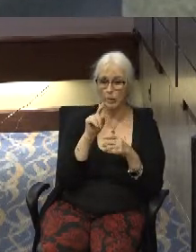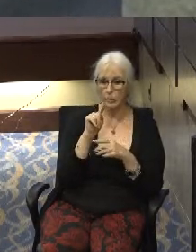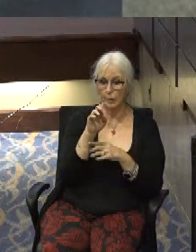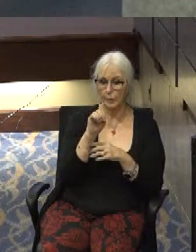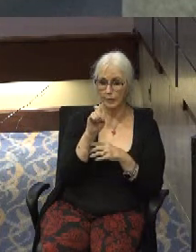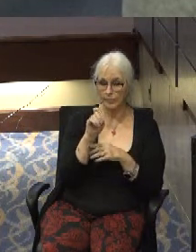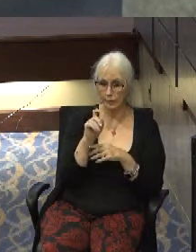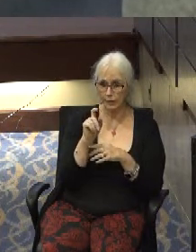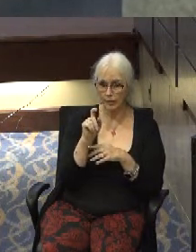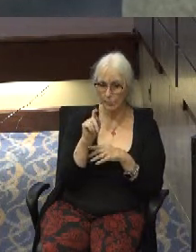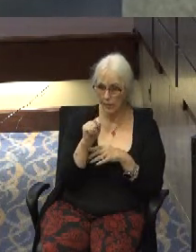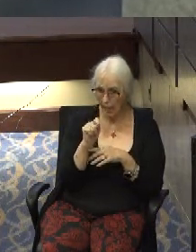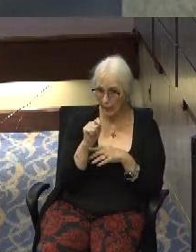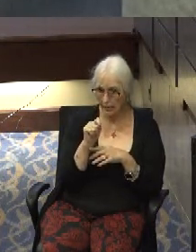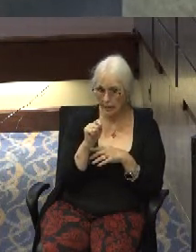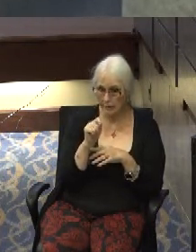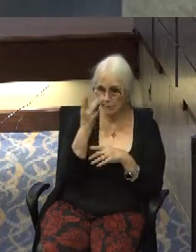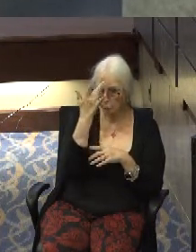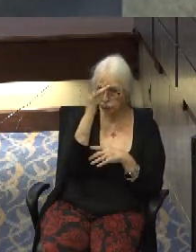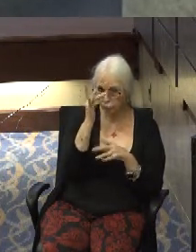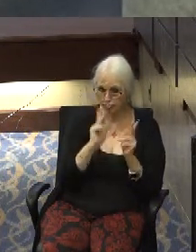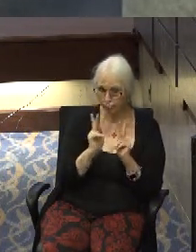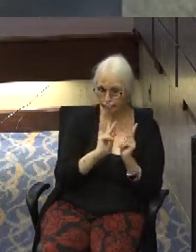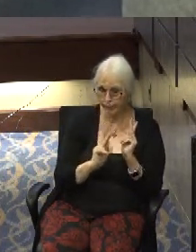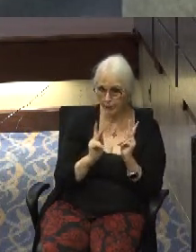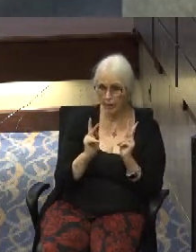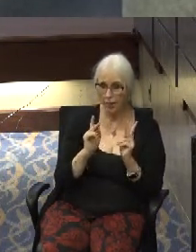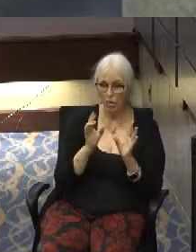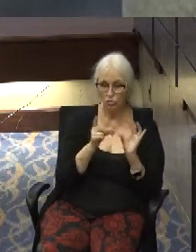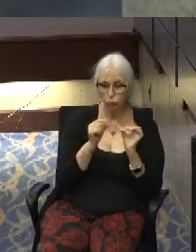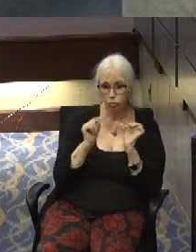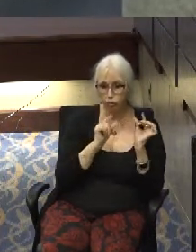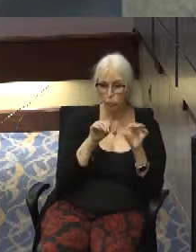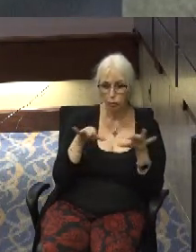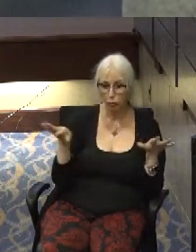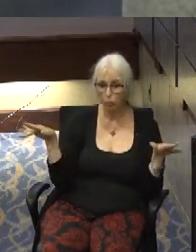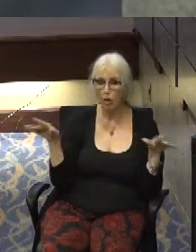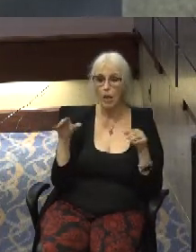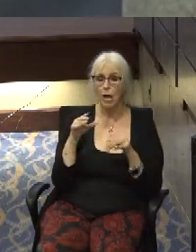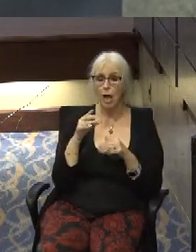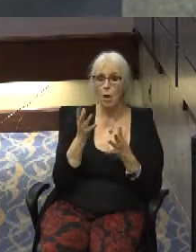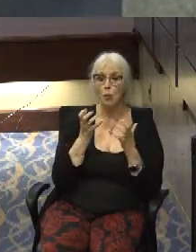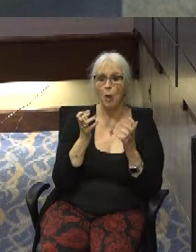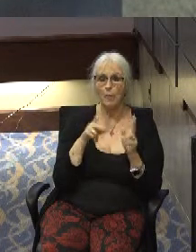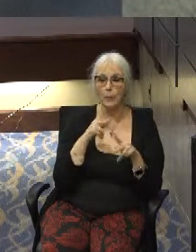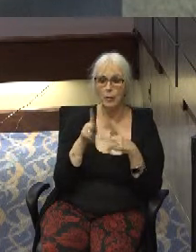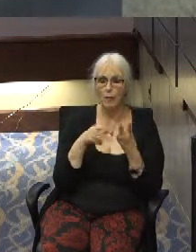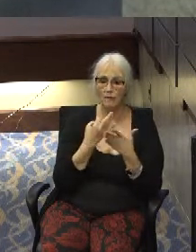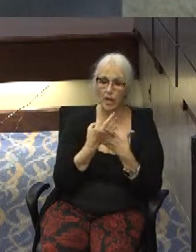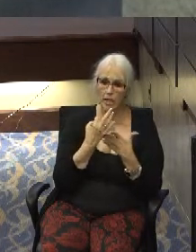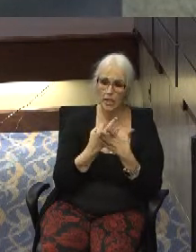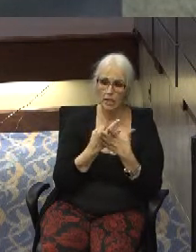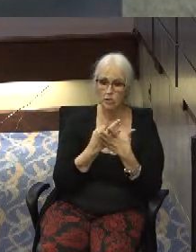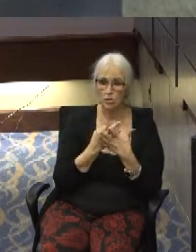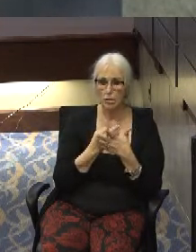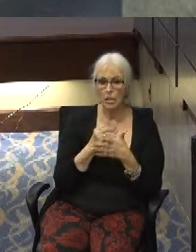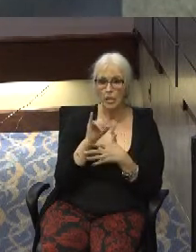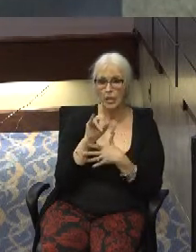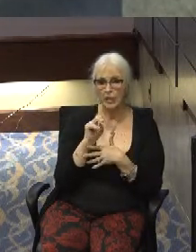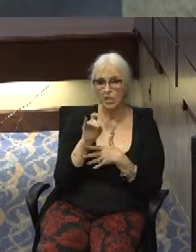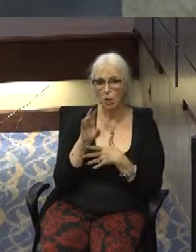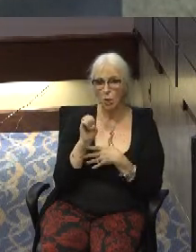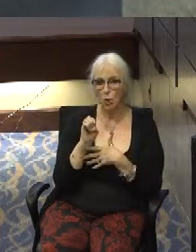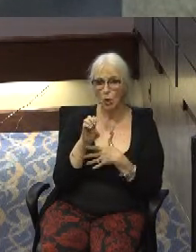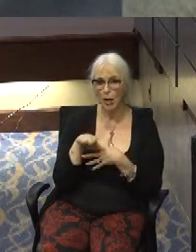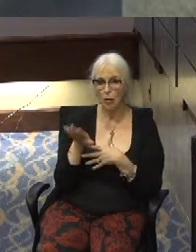who you don't get the word gets out. I want people that are in financially insecure neighborhoods